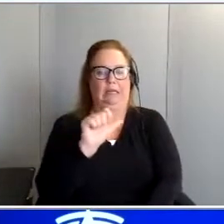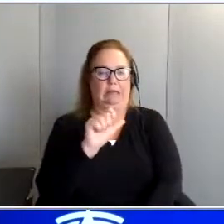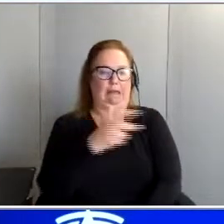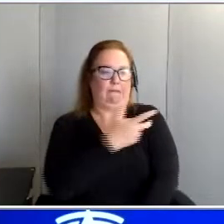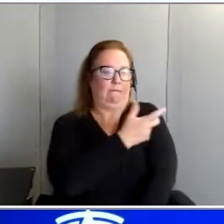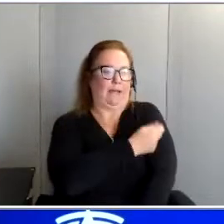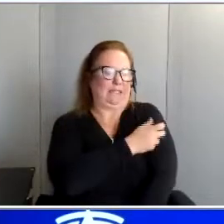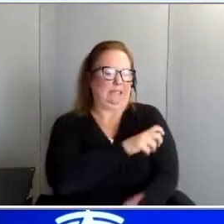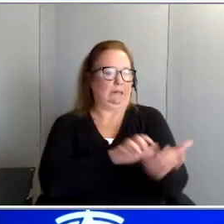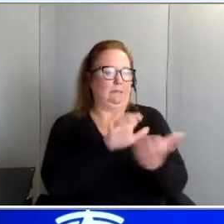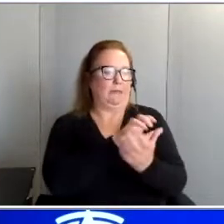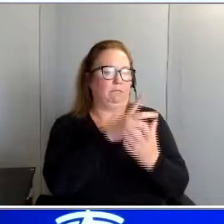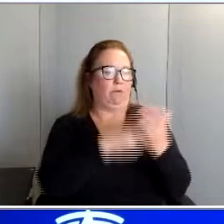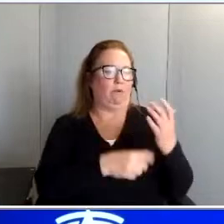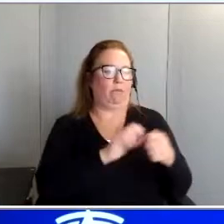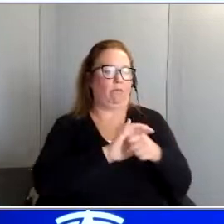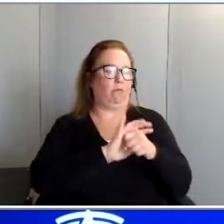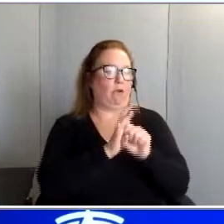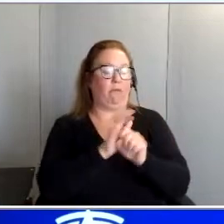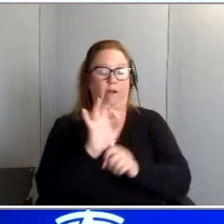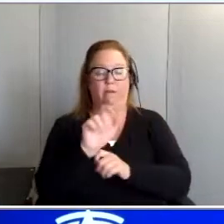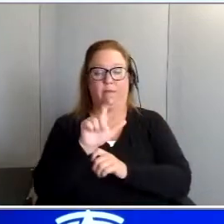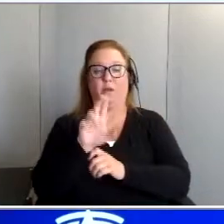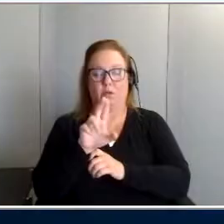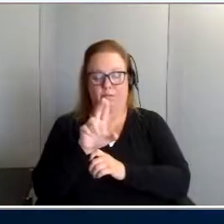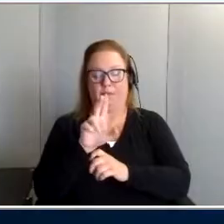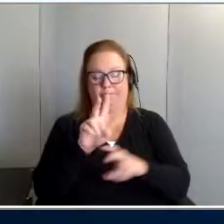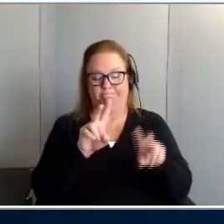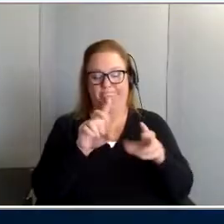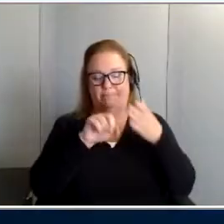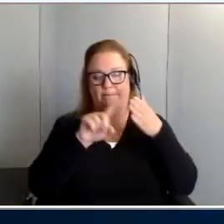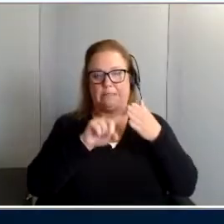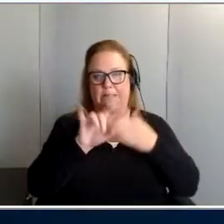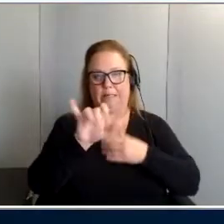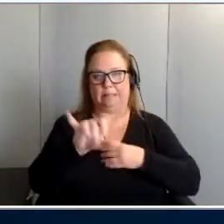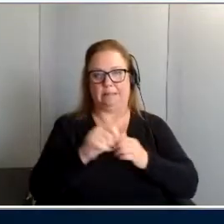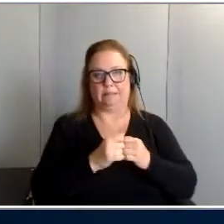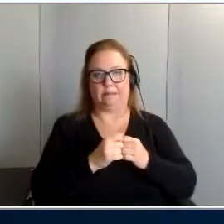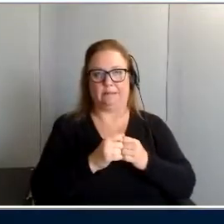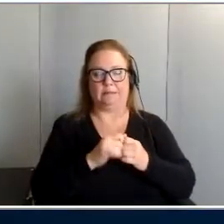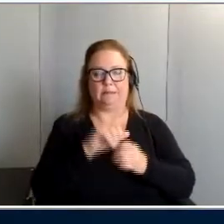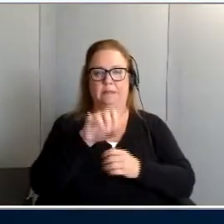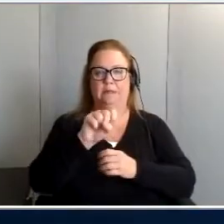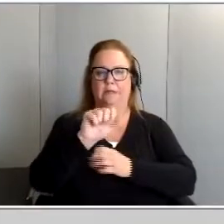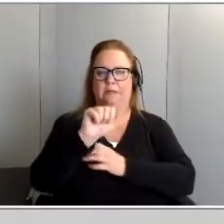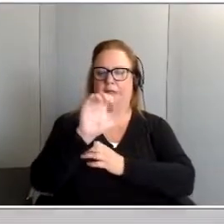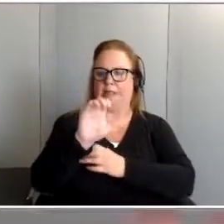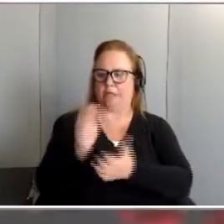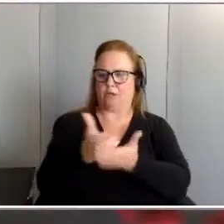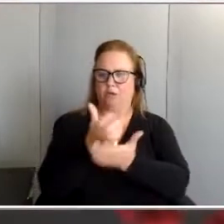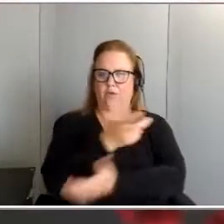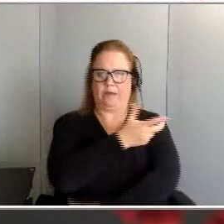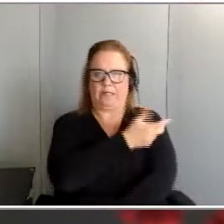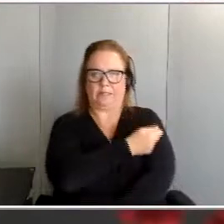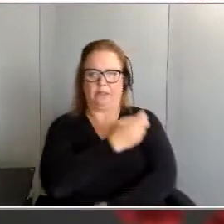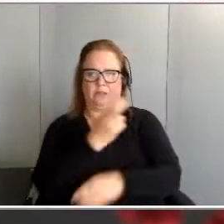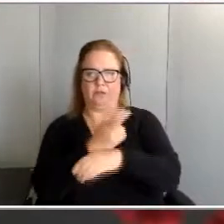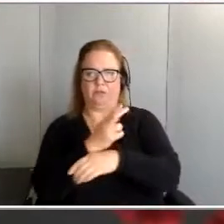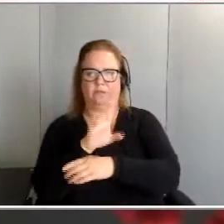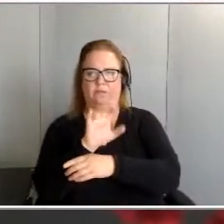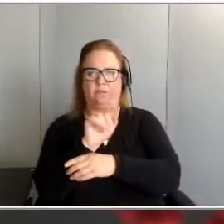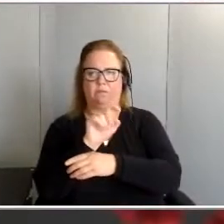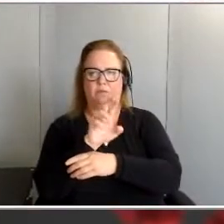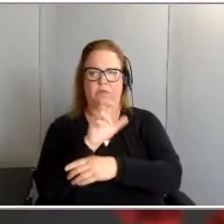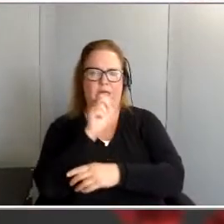like that, but that is being looked at. And good question from Isaac. Why are the new vaccines being used only for boosters and not that